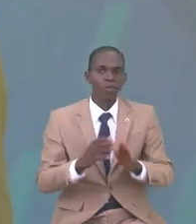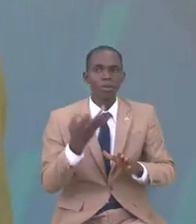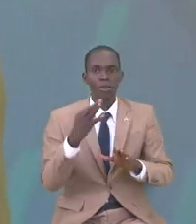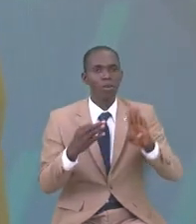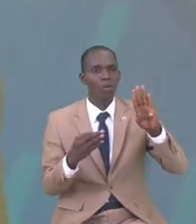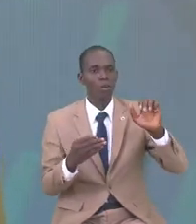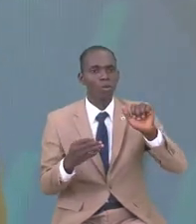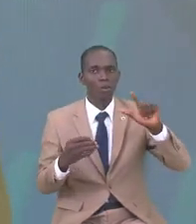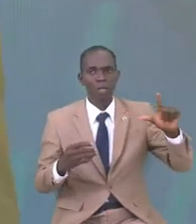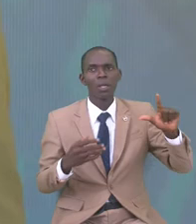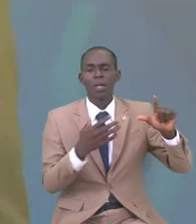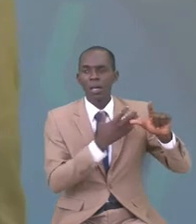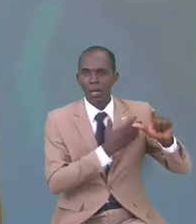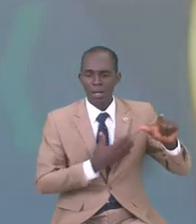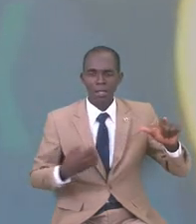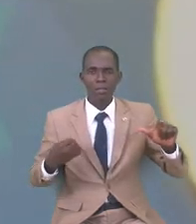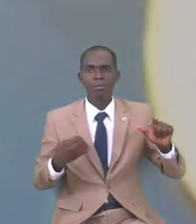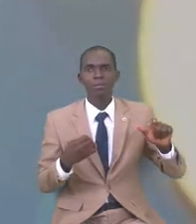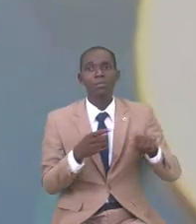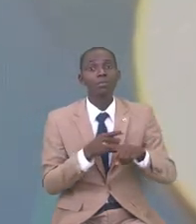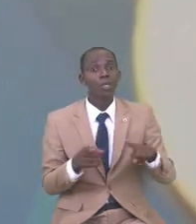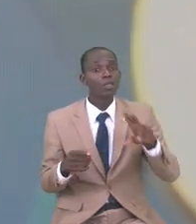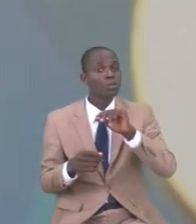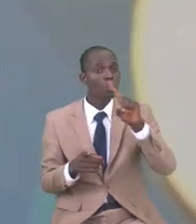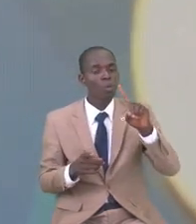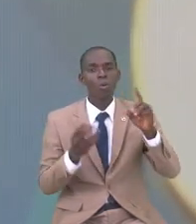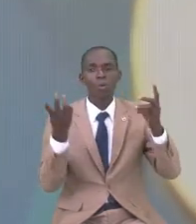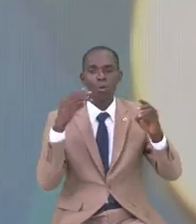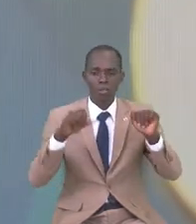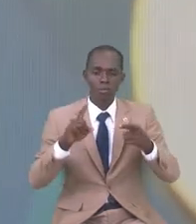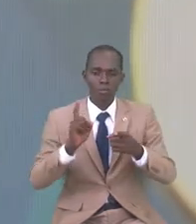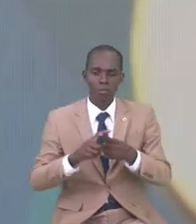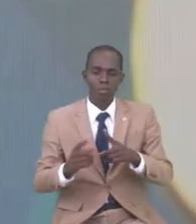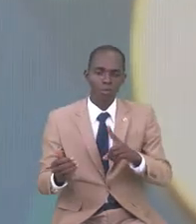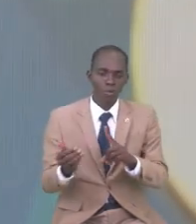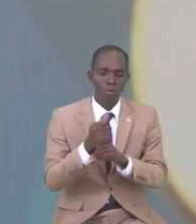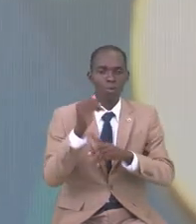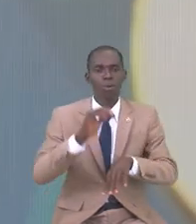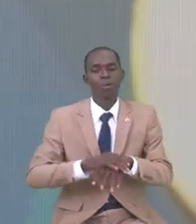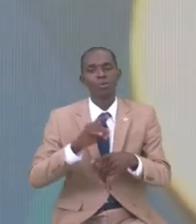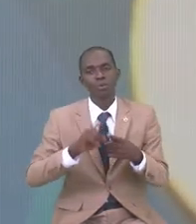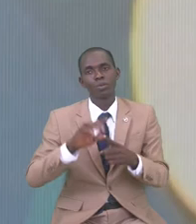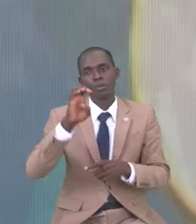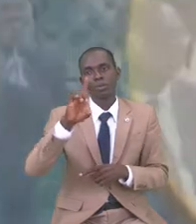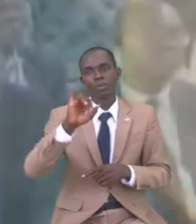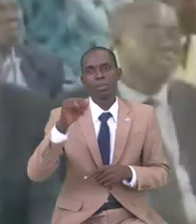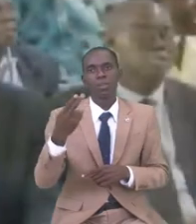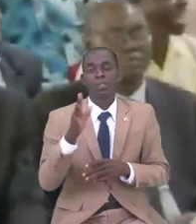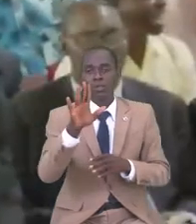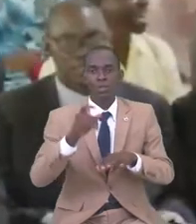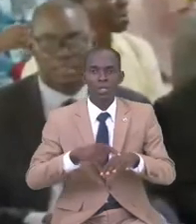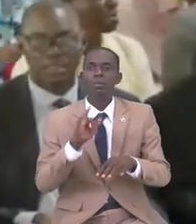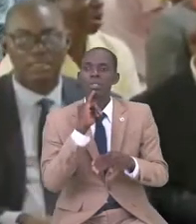were sharp-sighted, but nobody could lay hands on Elijah. Your time has come.